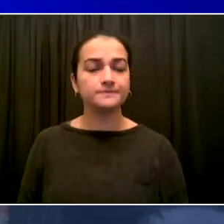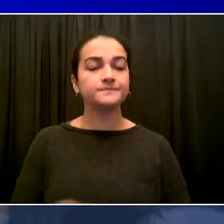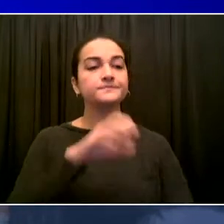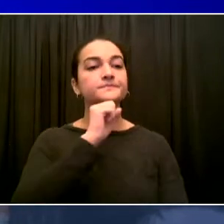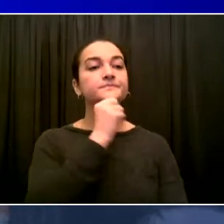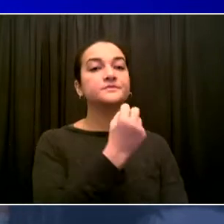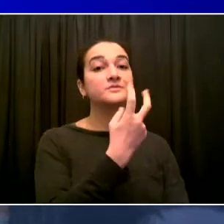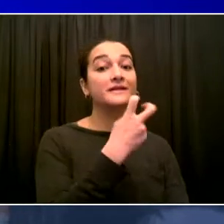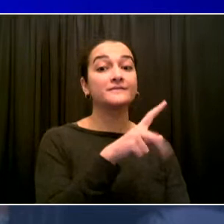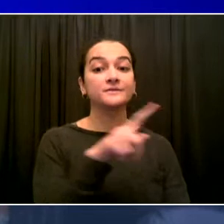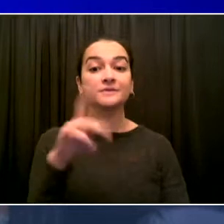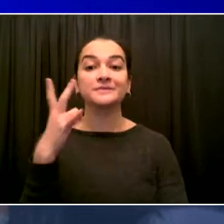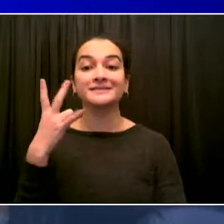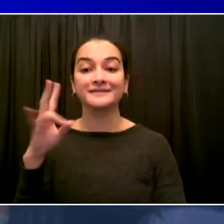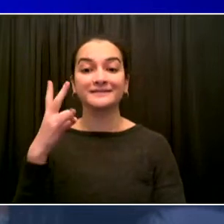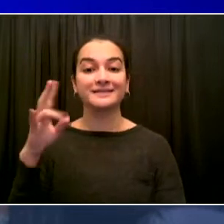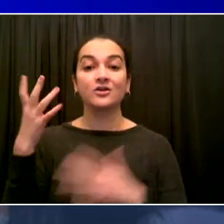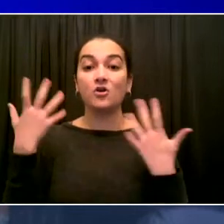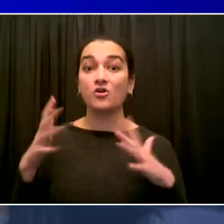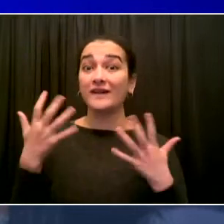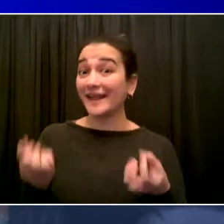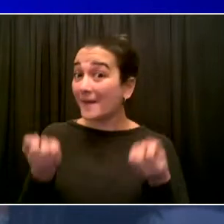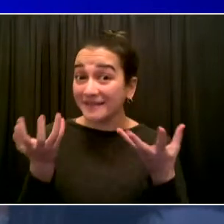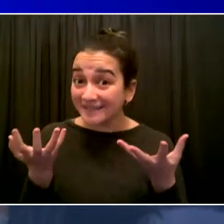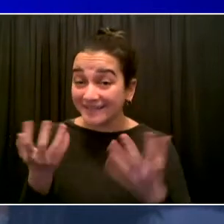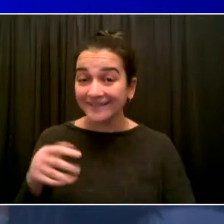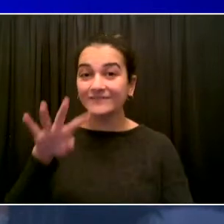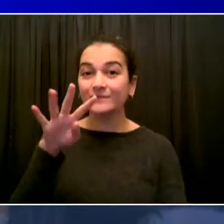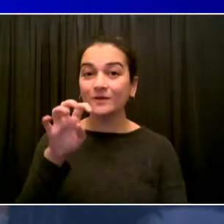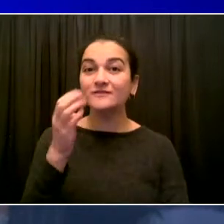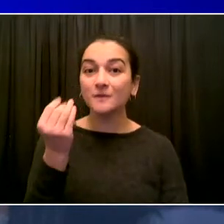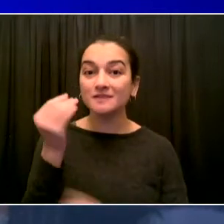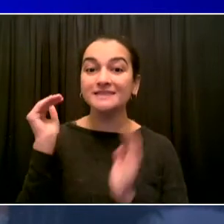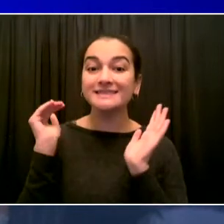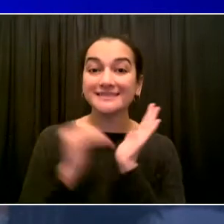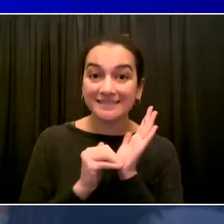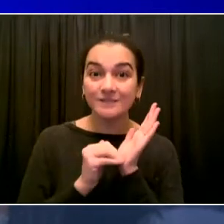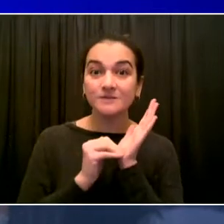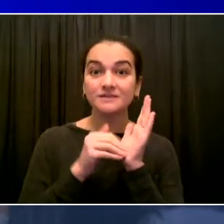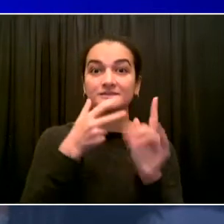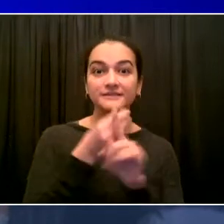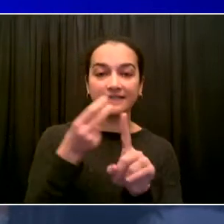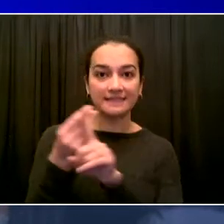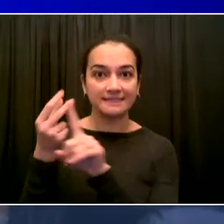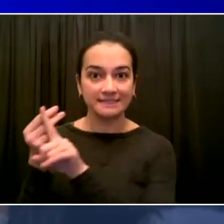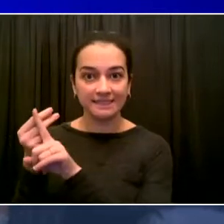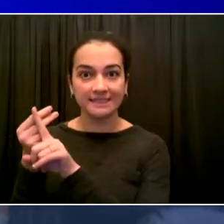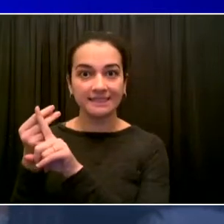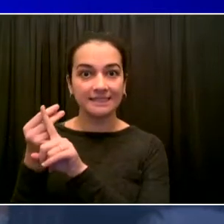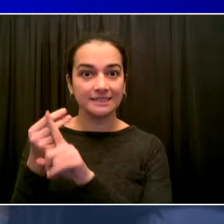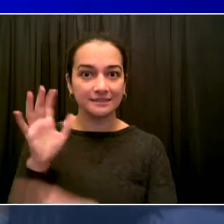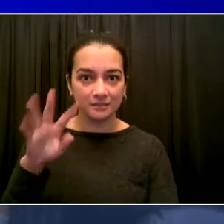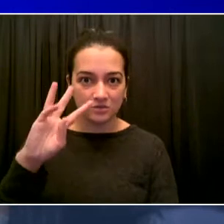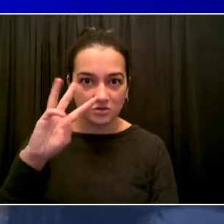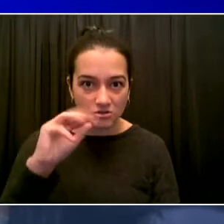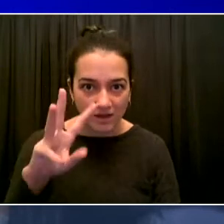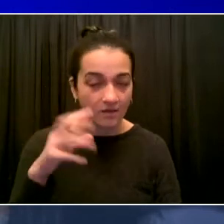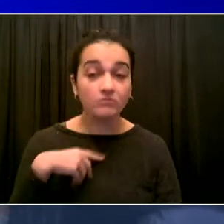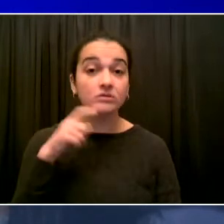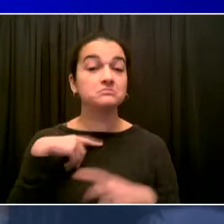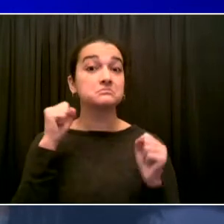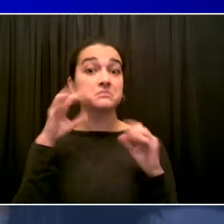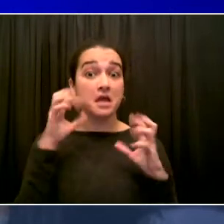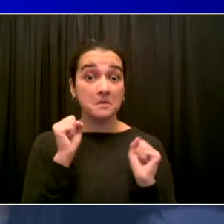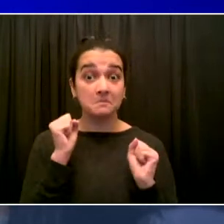414,000 12 to 17-year-olds. That's an amazing step forward. That group, again,